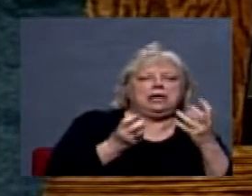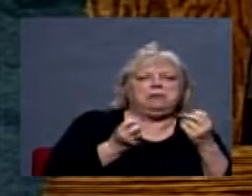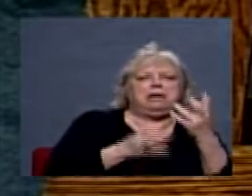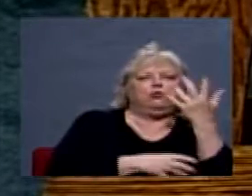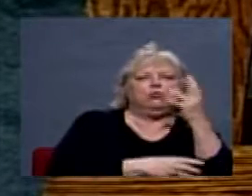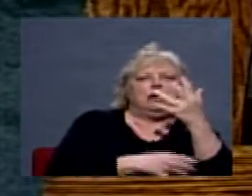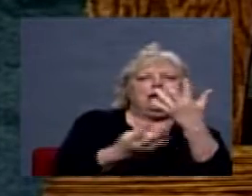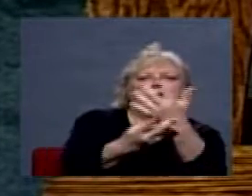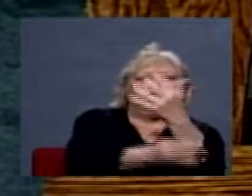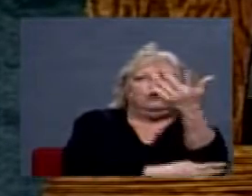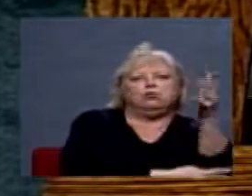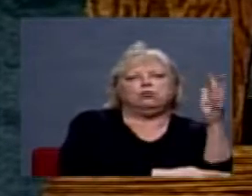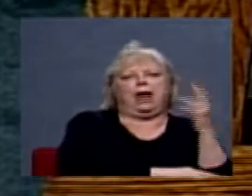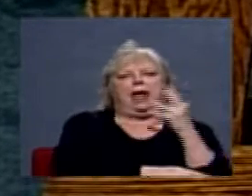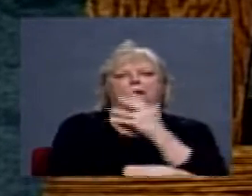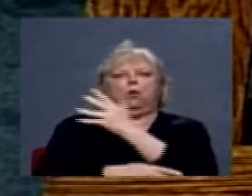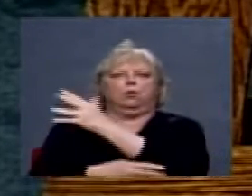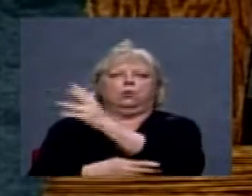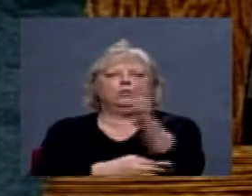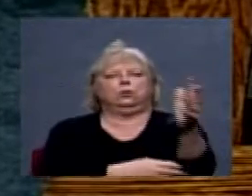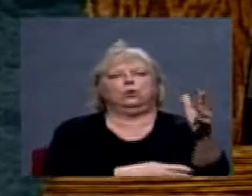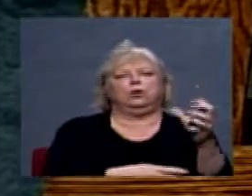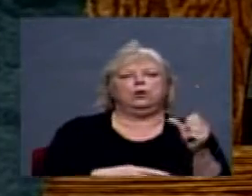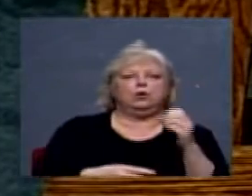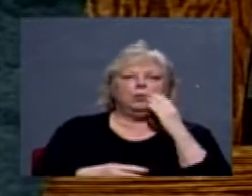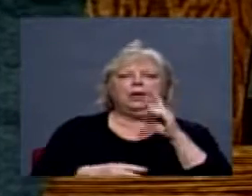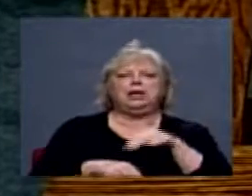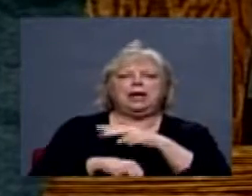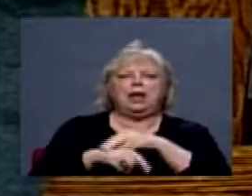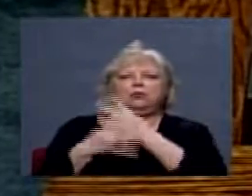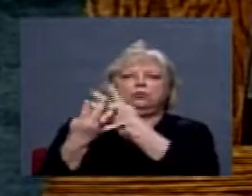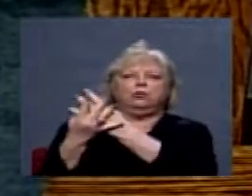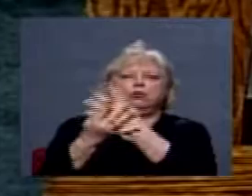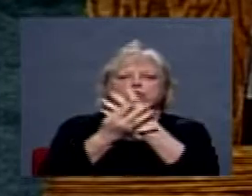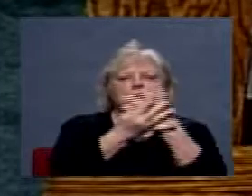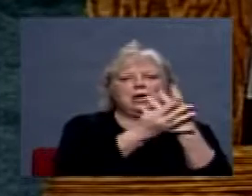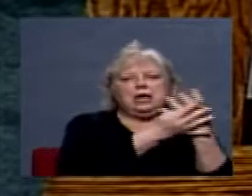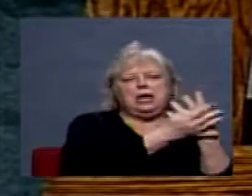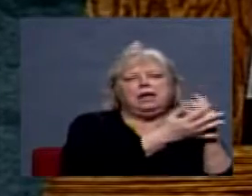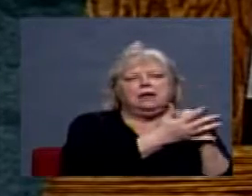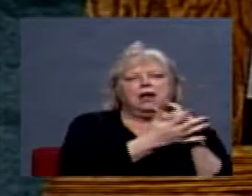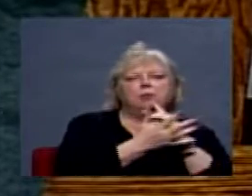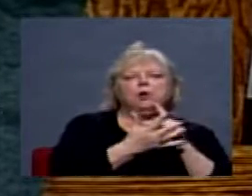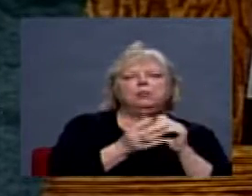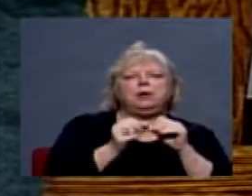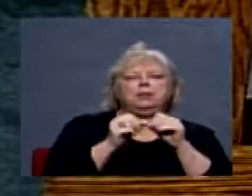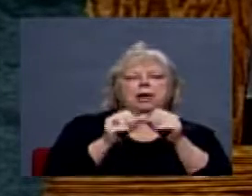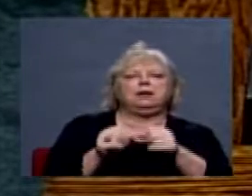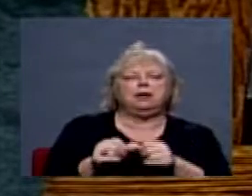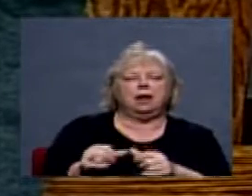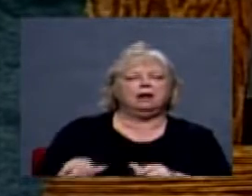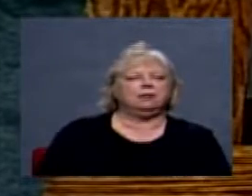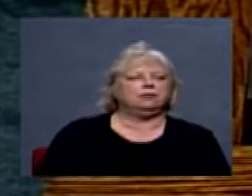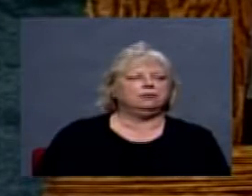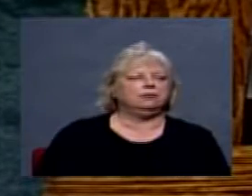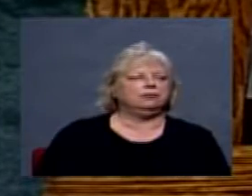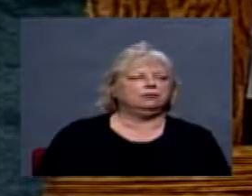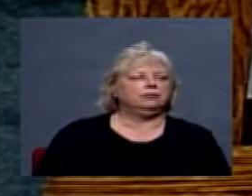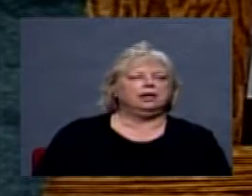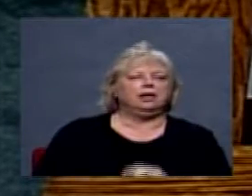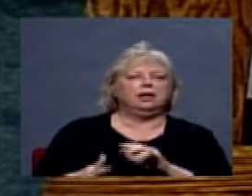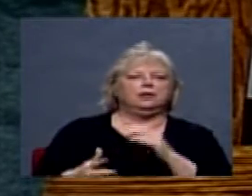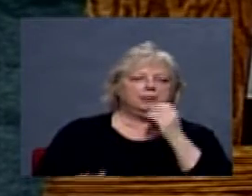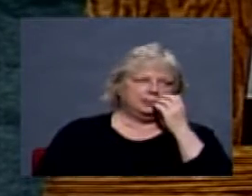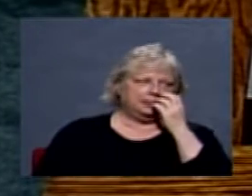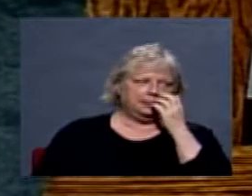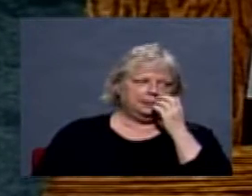facility. So there's going to be a lot of natural screening that will be maintained where it can be.